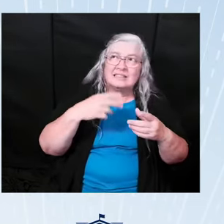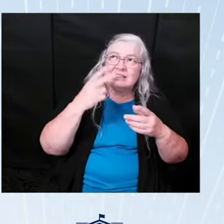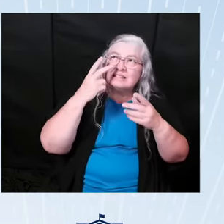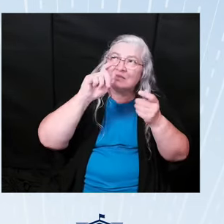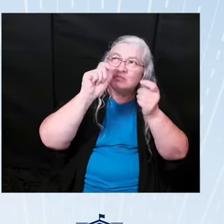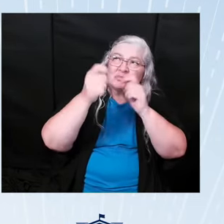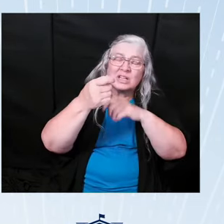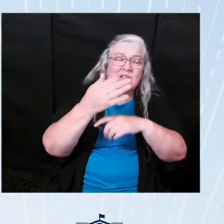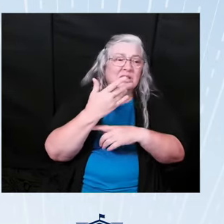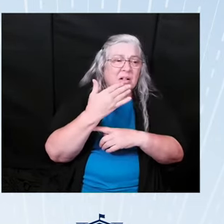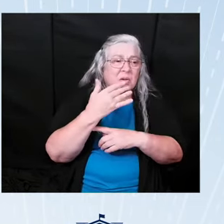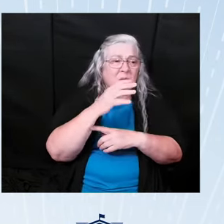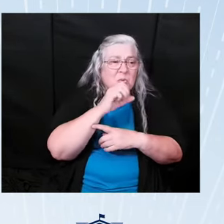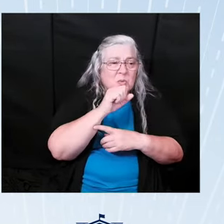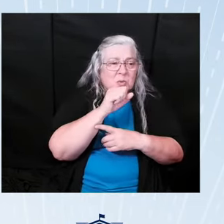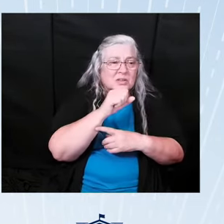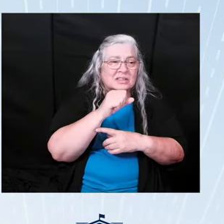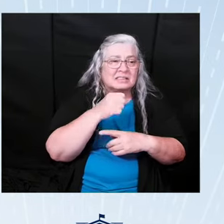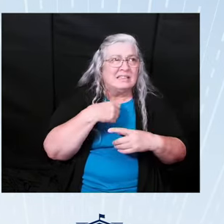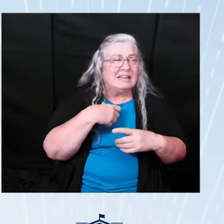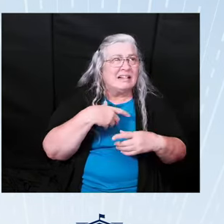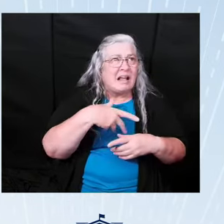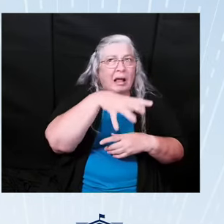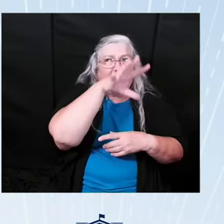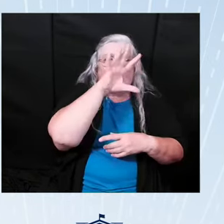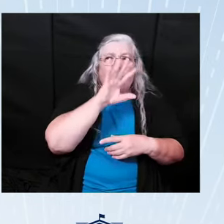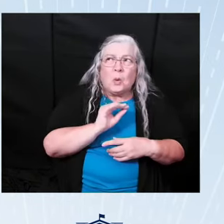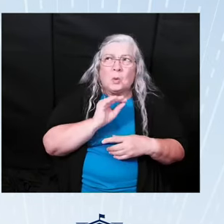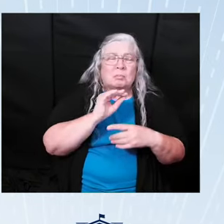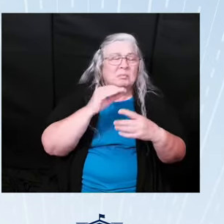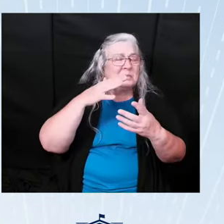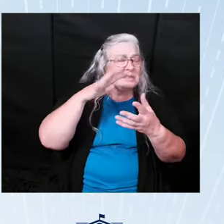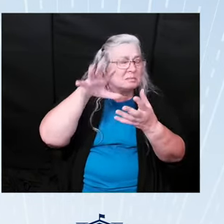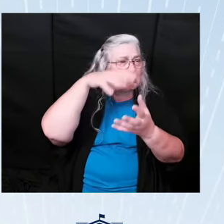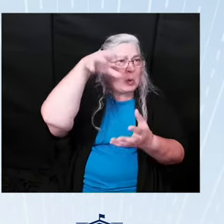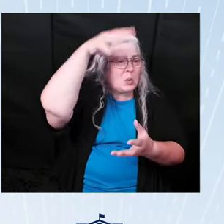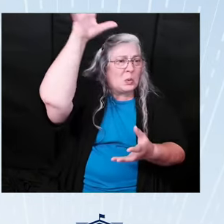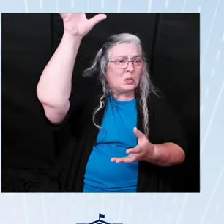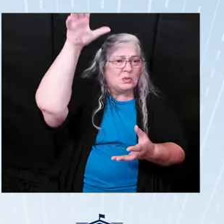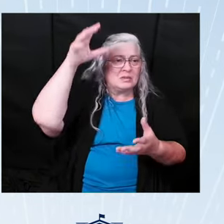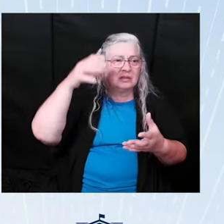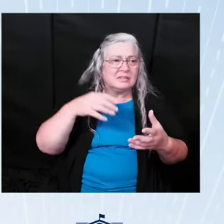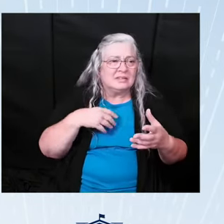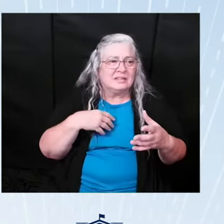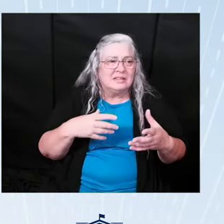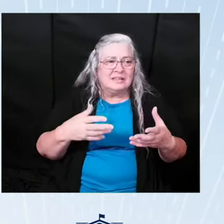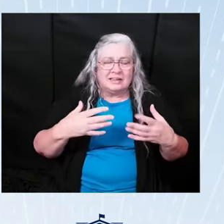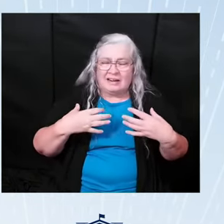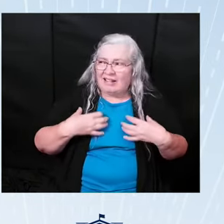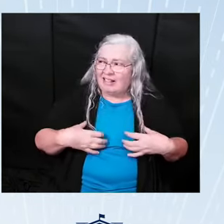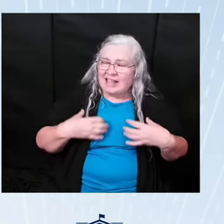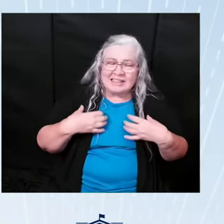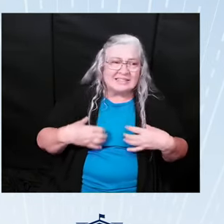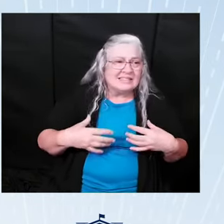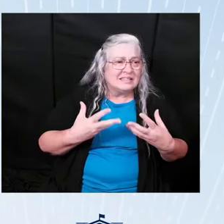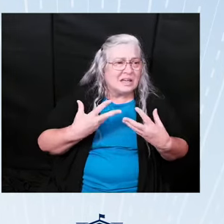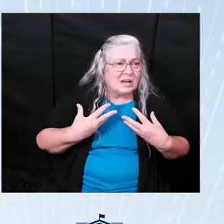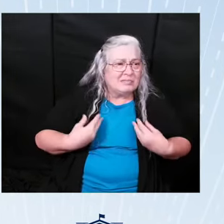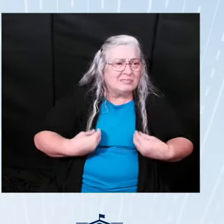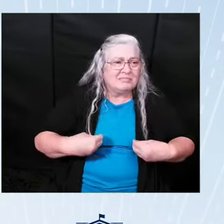away. We've seen our friends and family members, property and memories washed